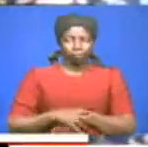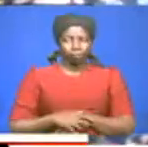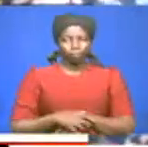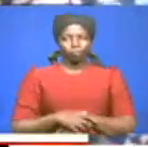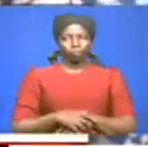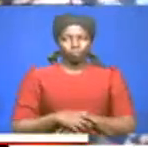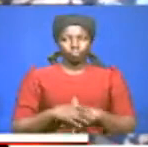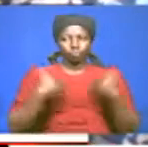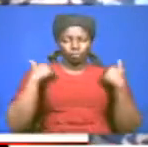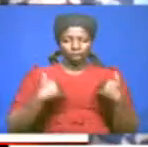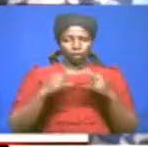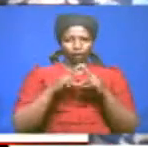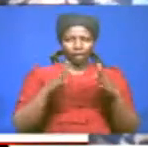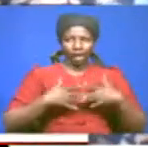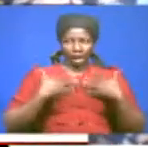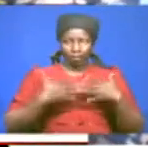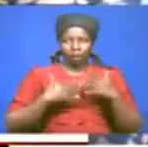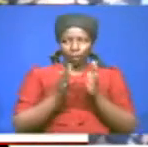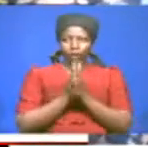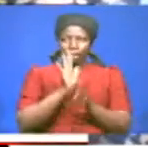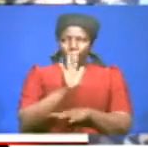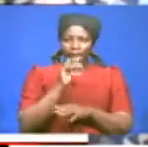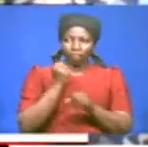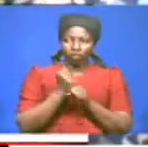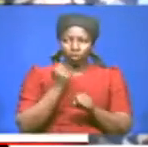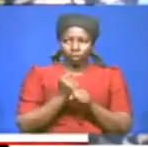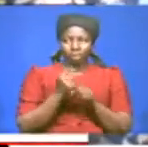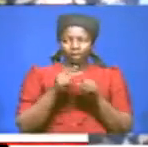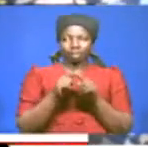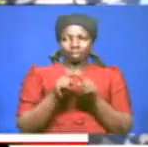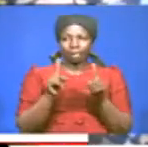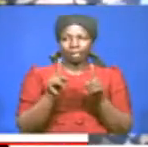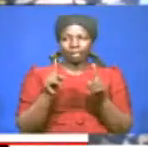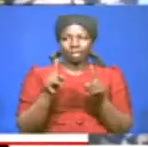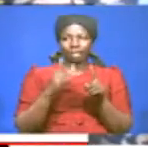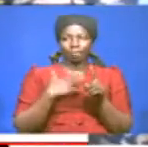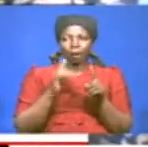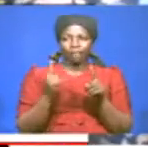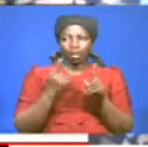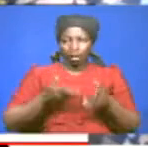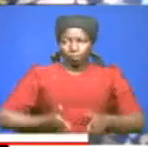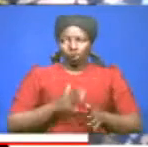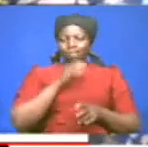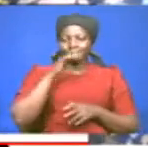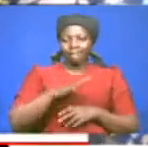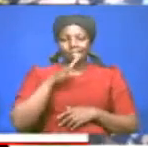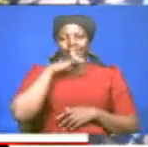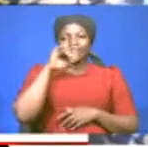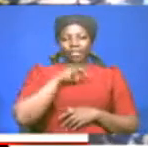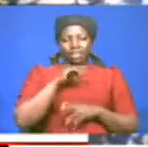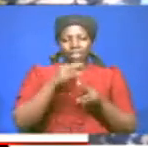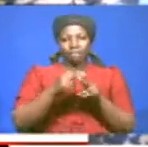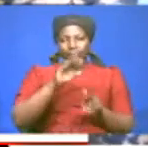I'm very happy with her performance. In spite of the fact that I lost my firstborn son, Colin Solo